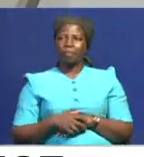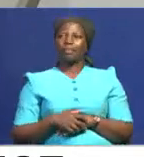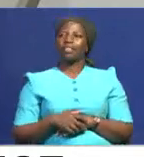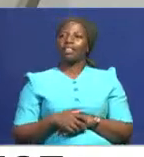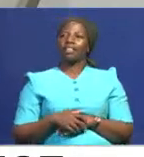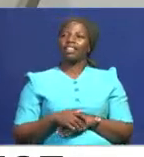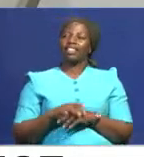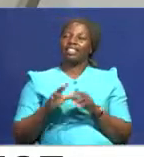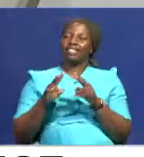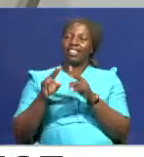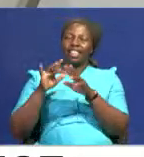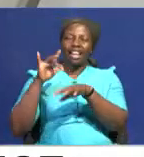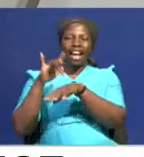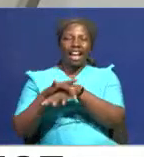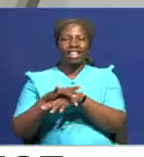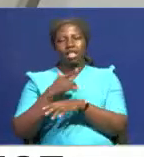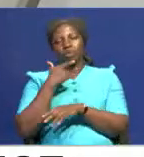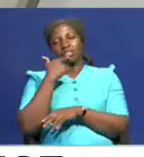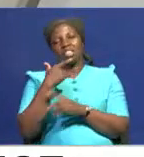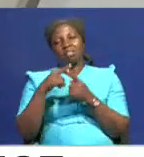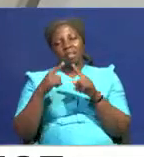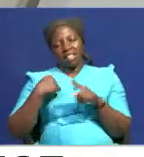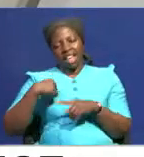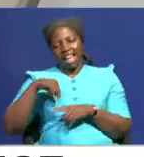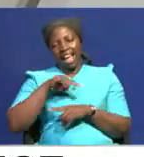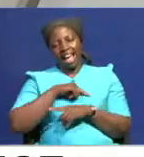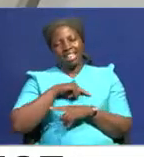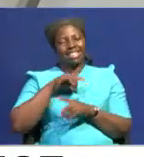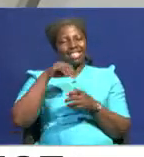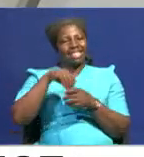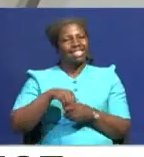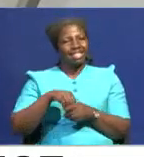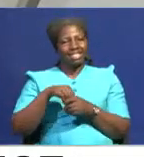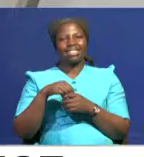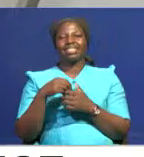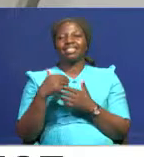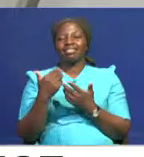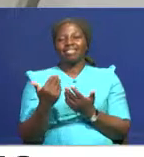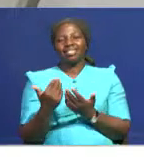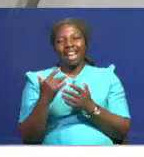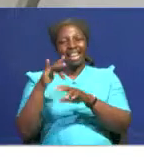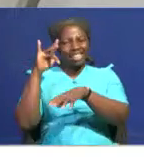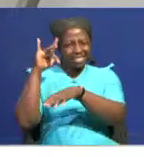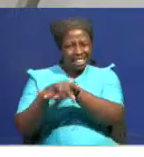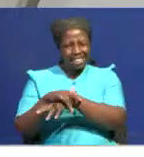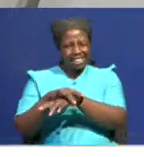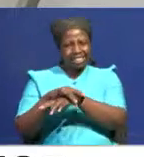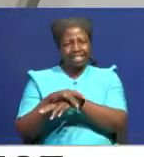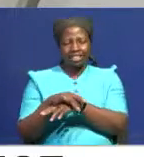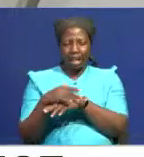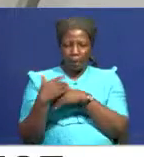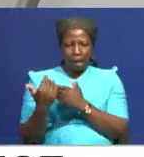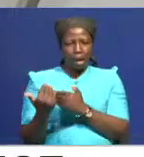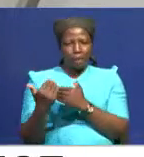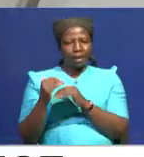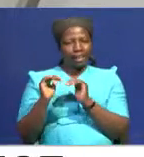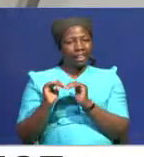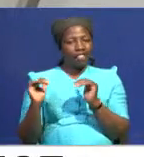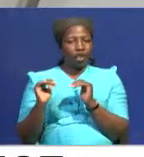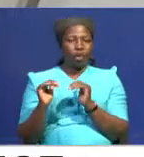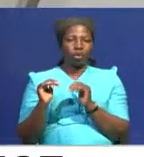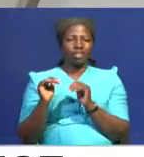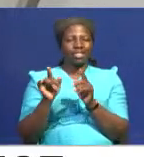it's too early to say, but I would say we are on the infant stage, because like I had mentioned, it's just when the Ministry of